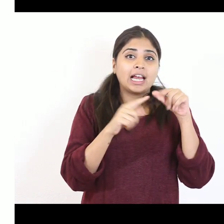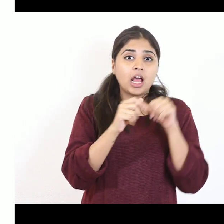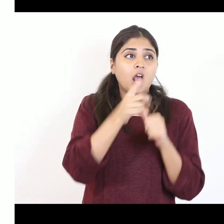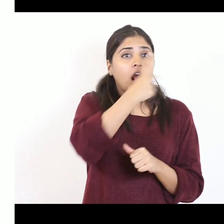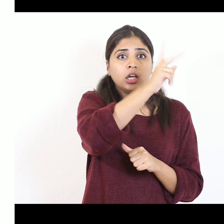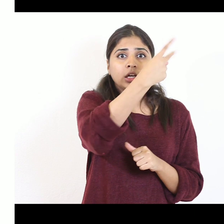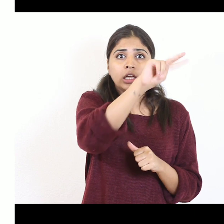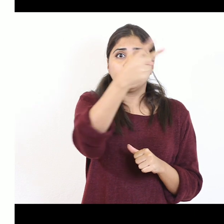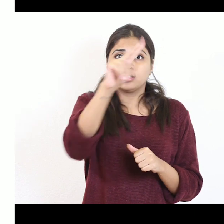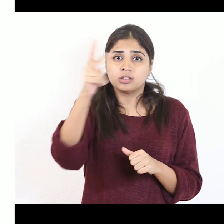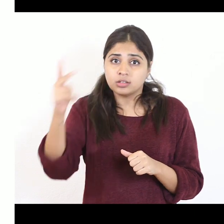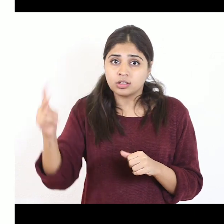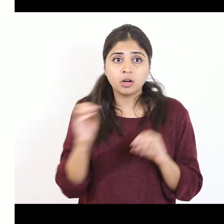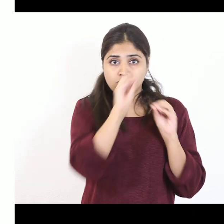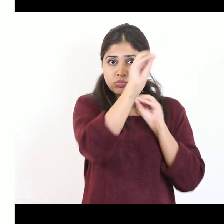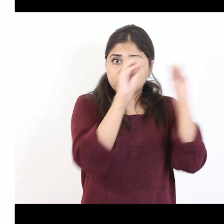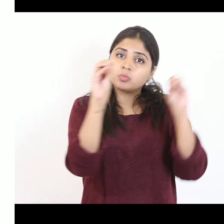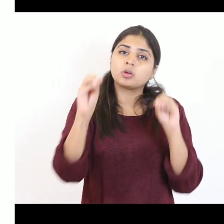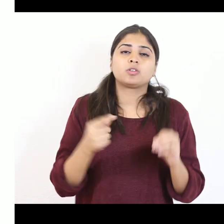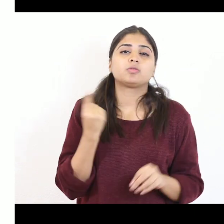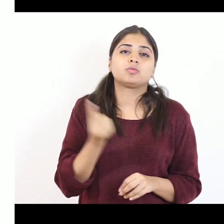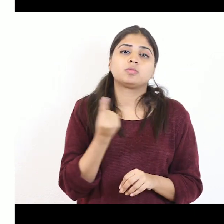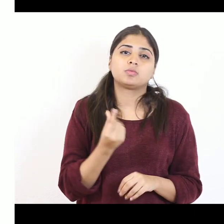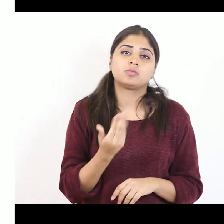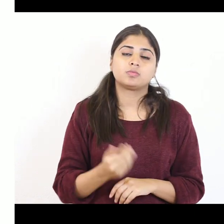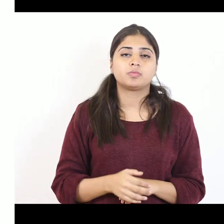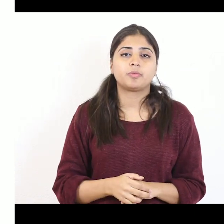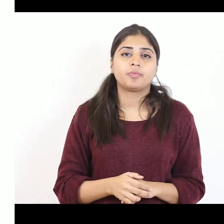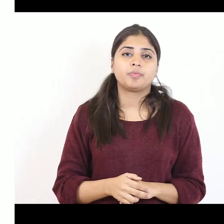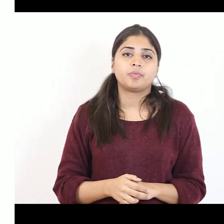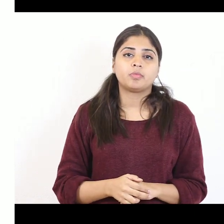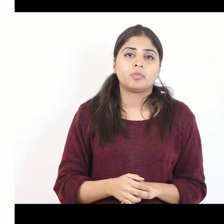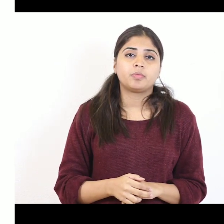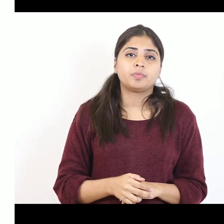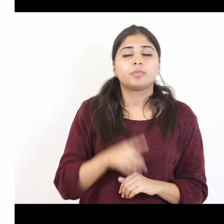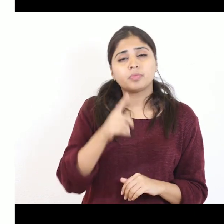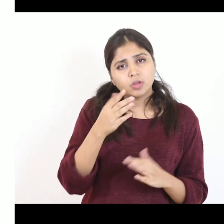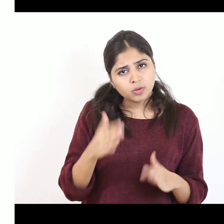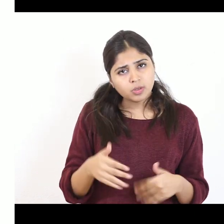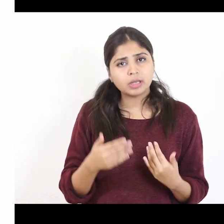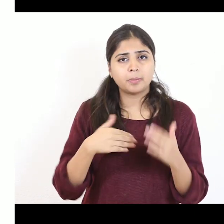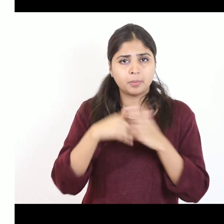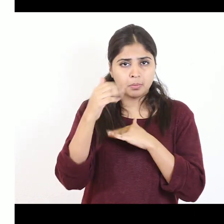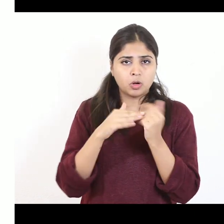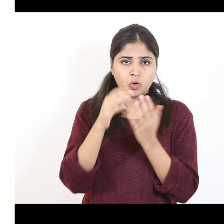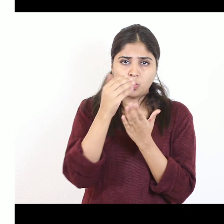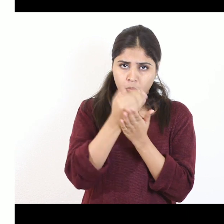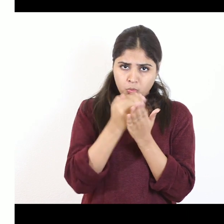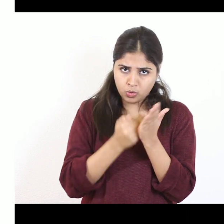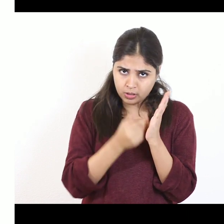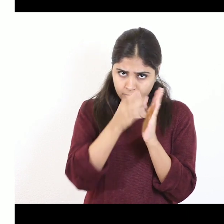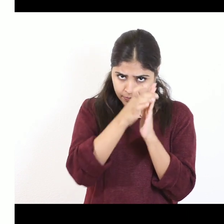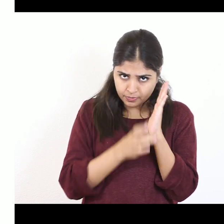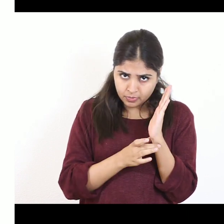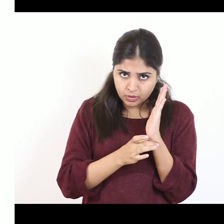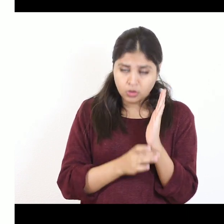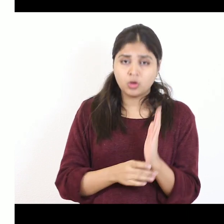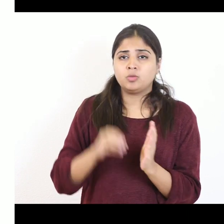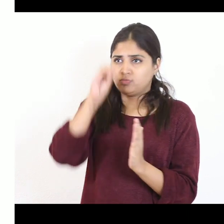website or other applications. You could build a program that uses the database to store and retrieve